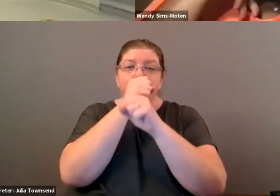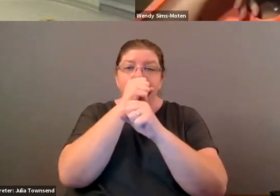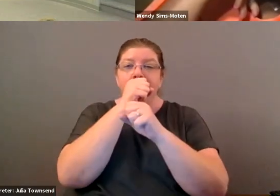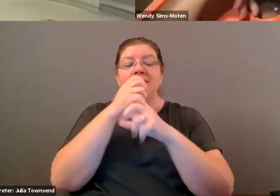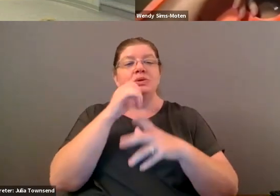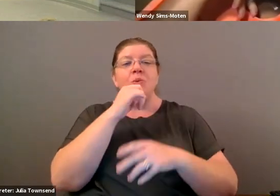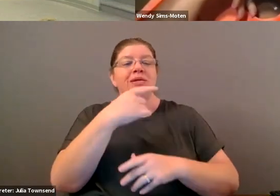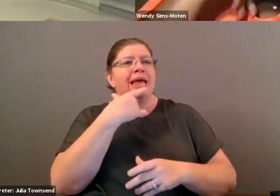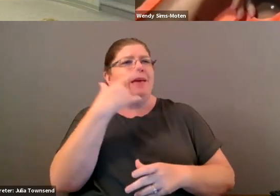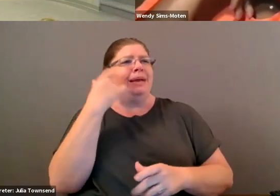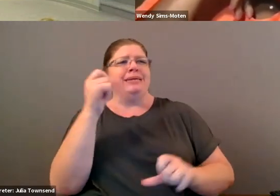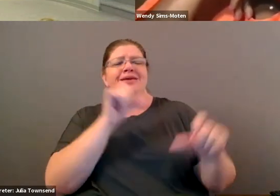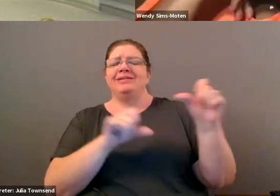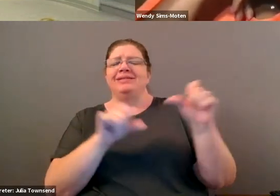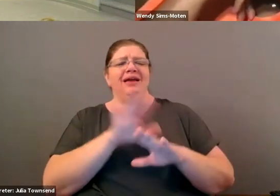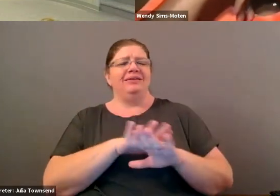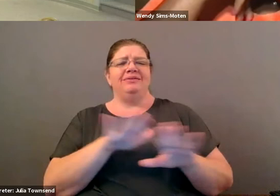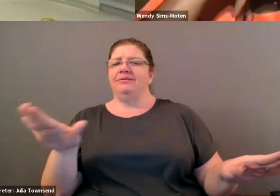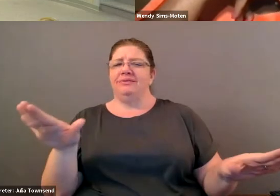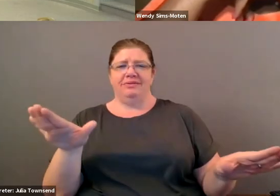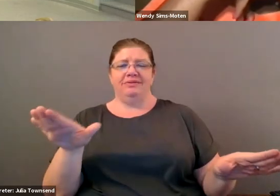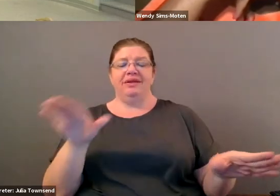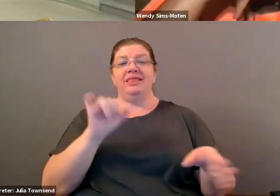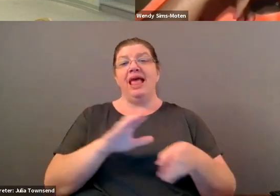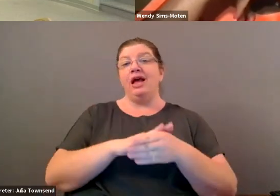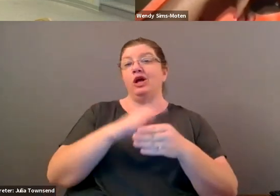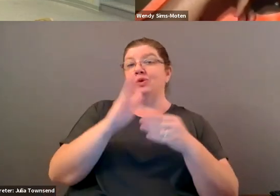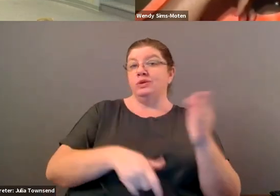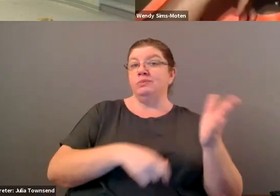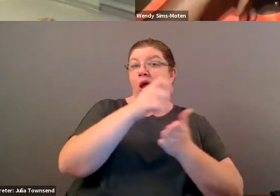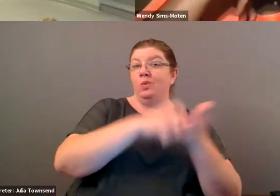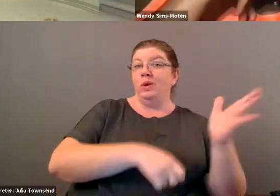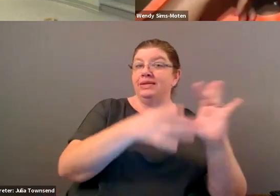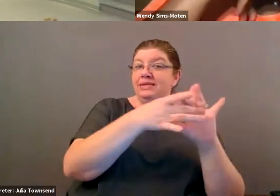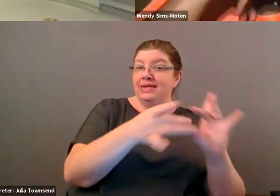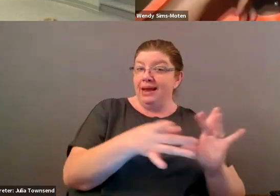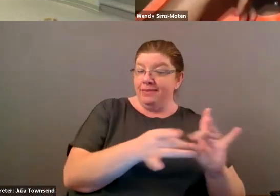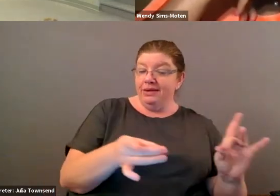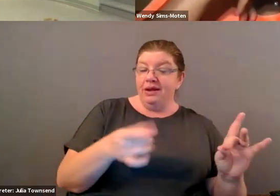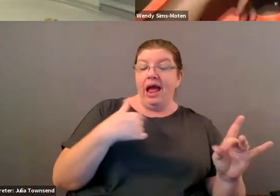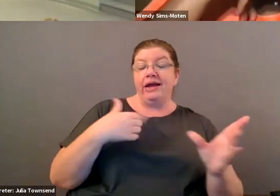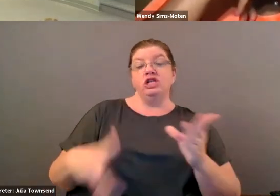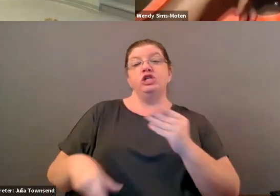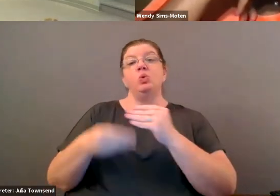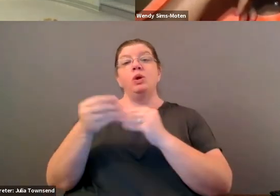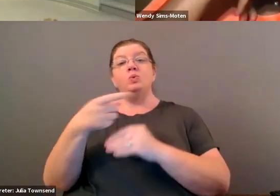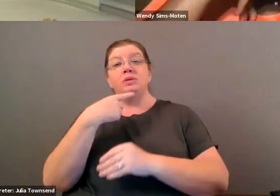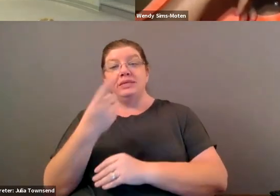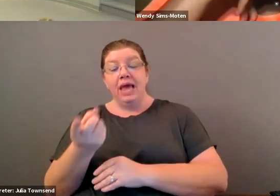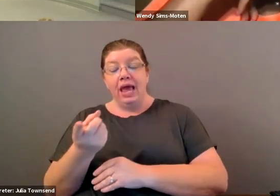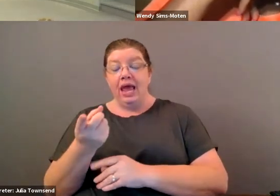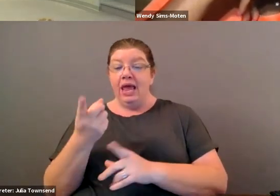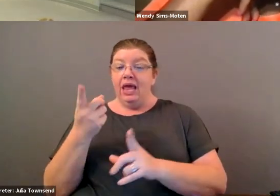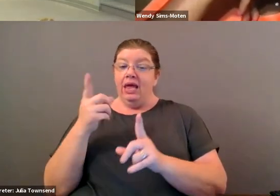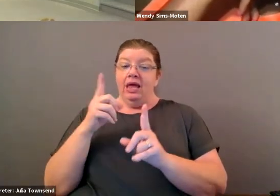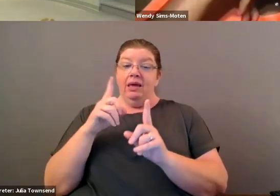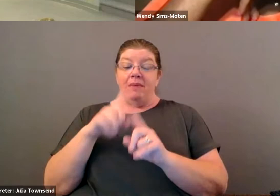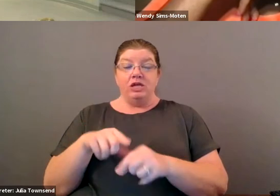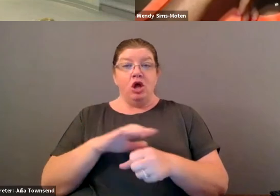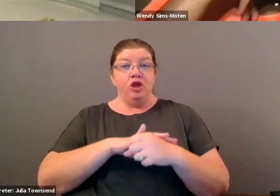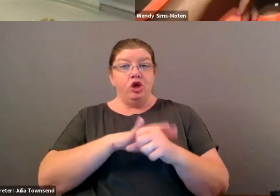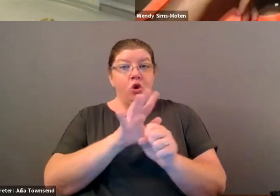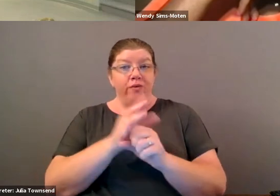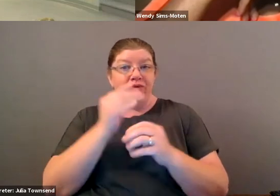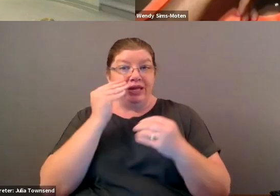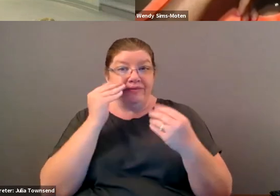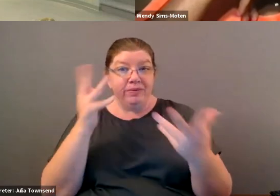say because of science. Now that concludes my written statement. And I just want to say, based on the COVID